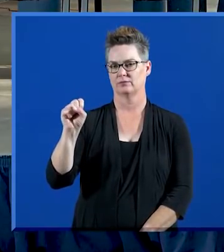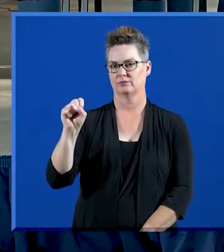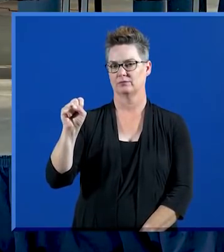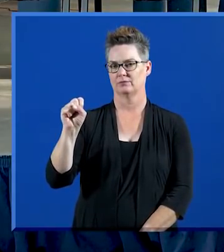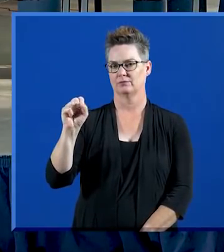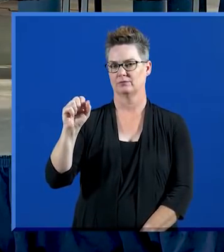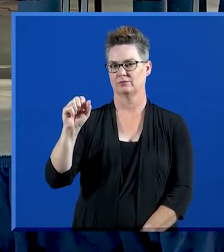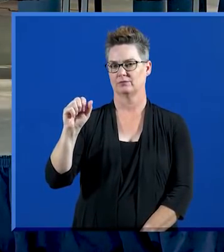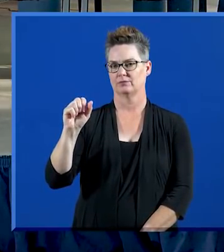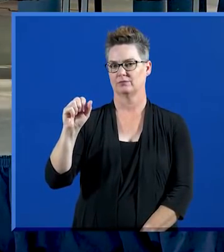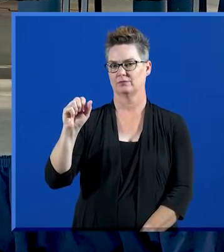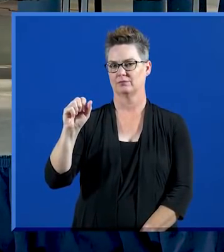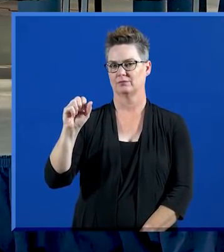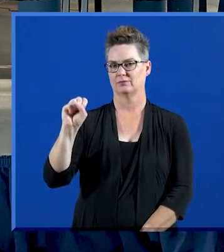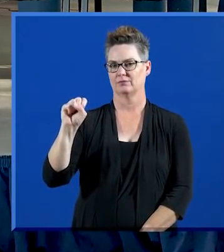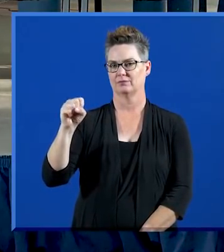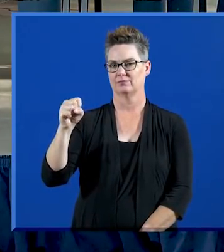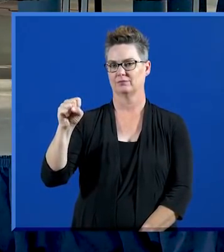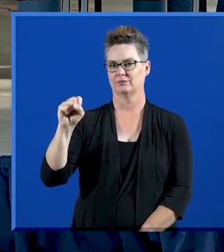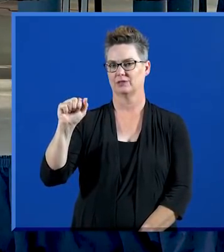Sahib Claire.